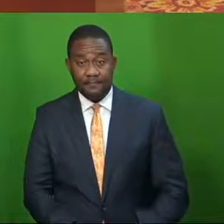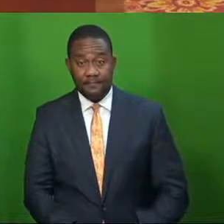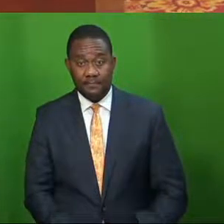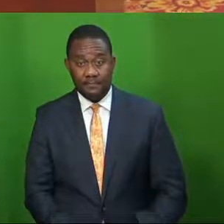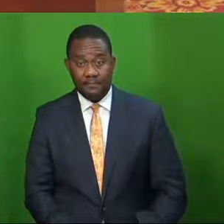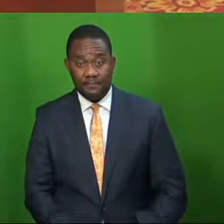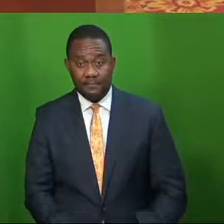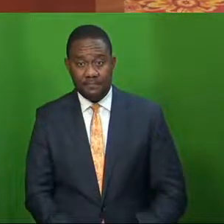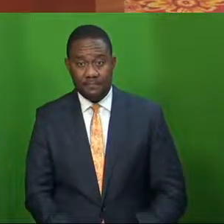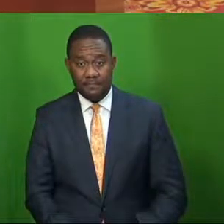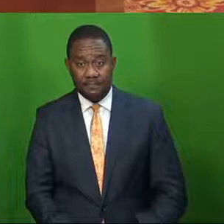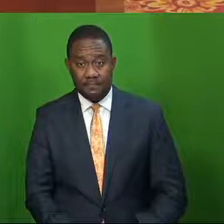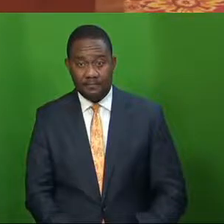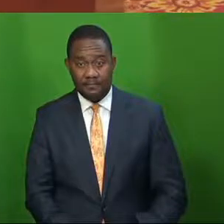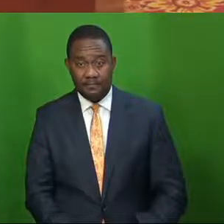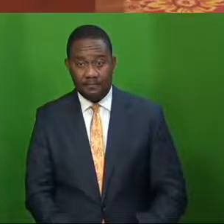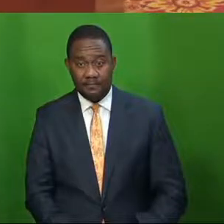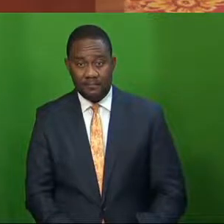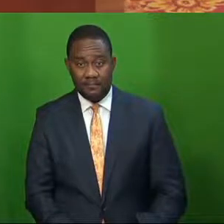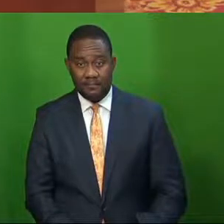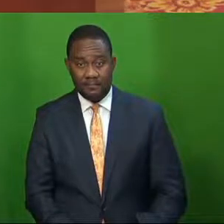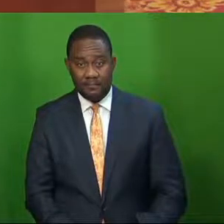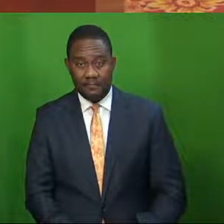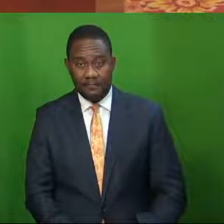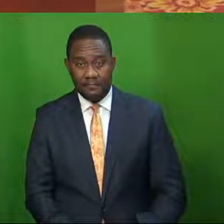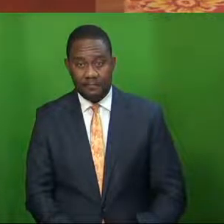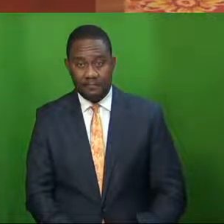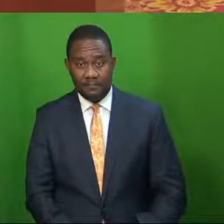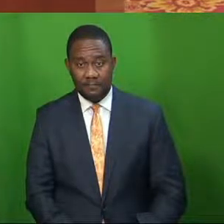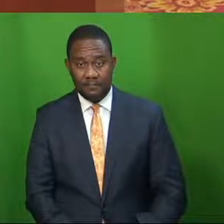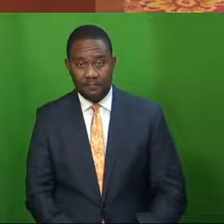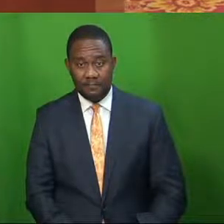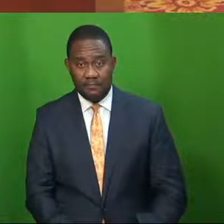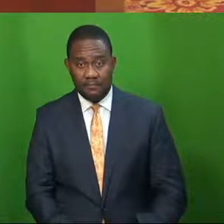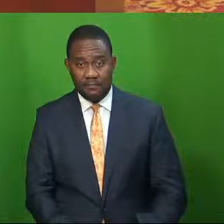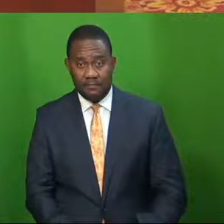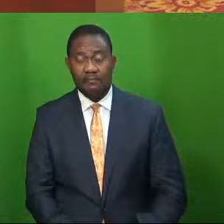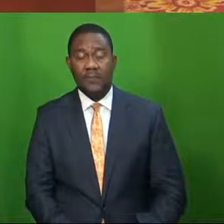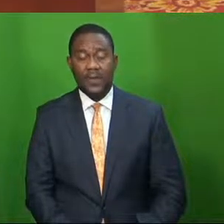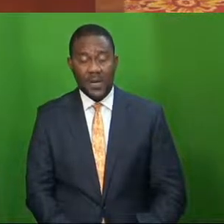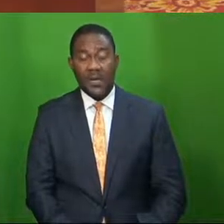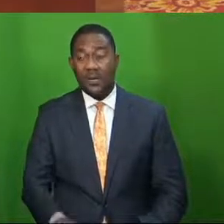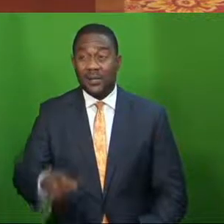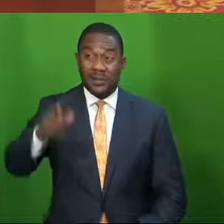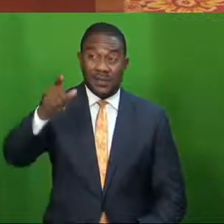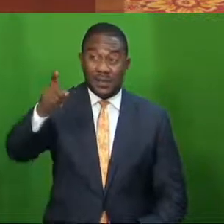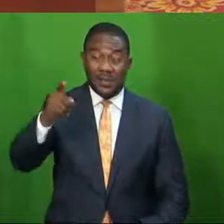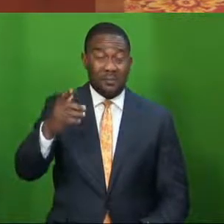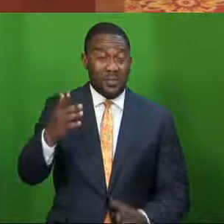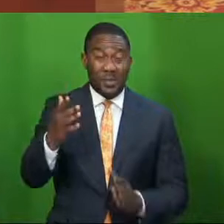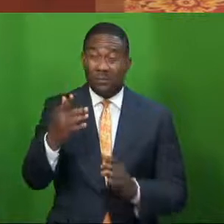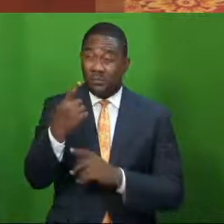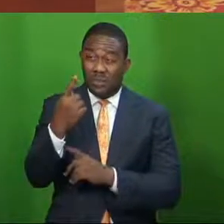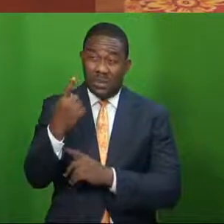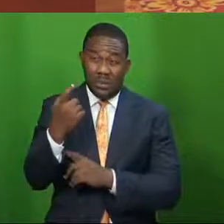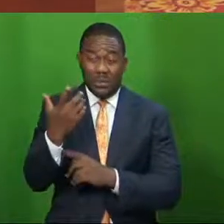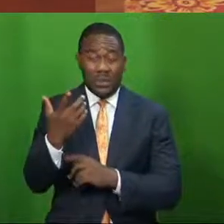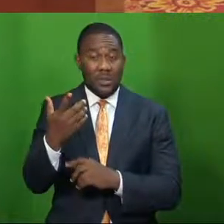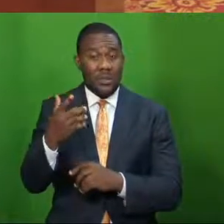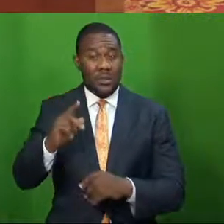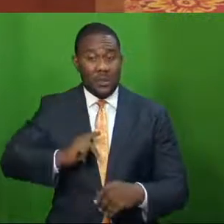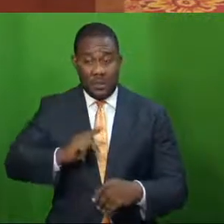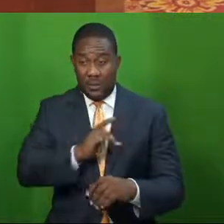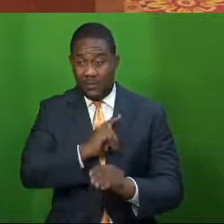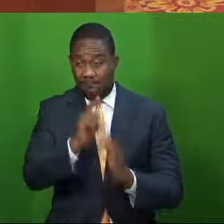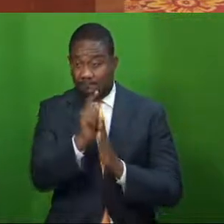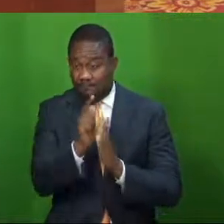The other colleague who asked about the status of the standing orders, I think if you